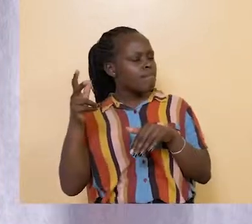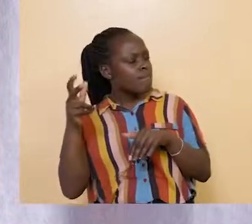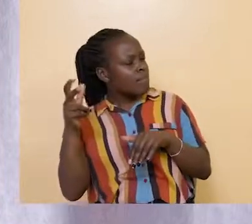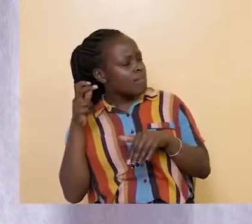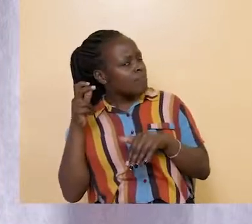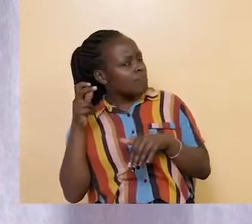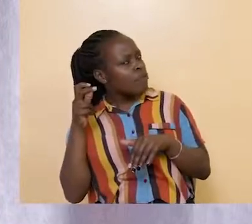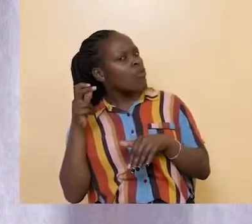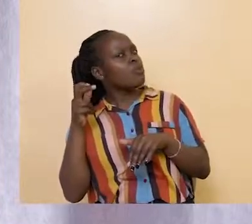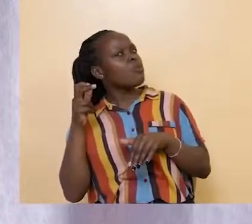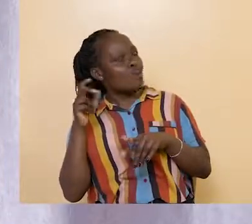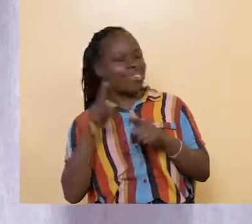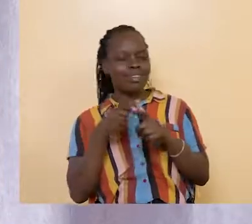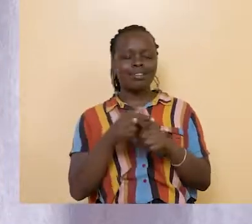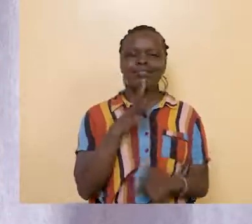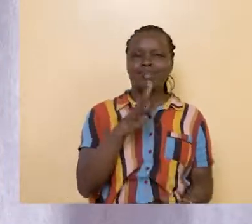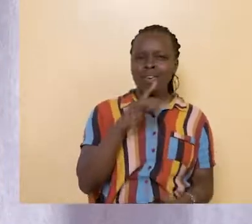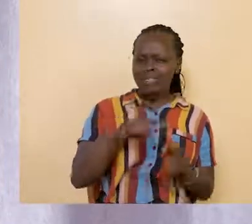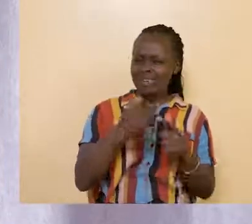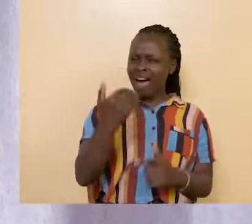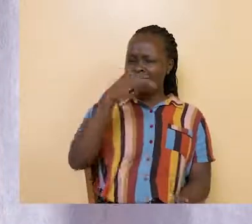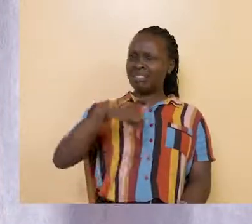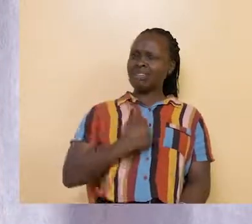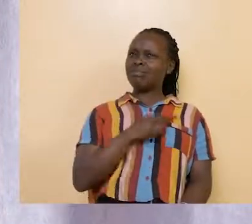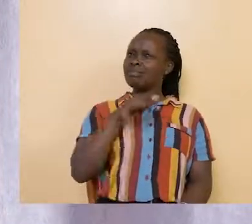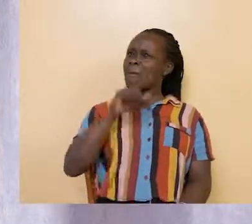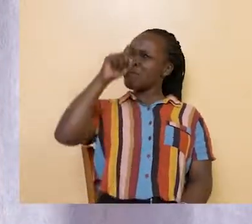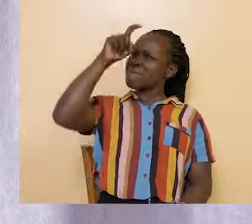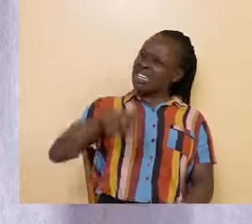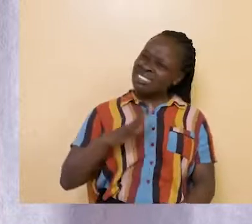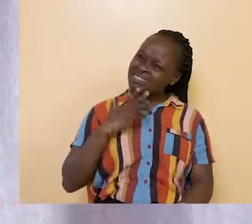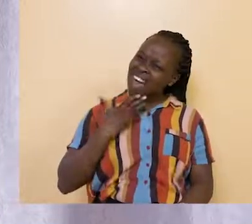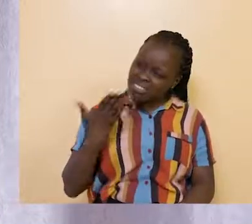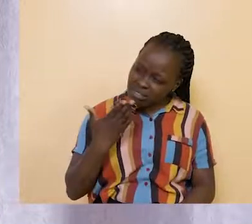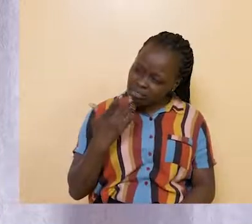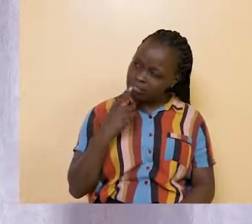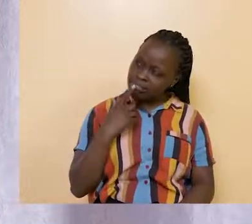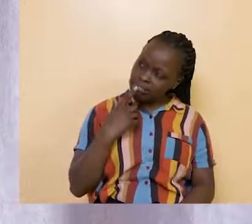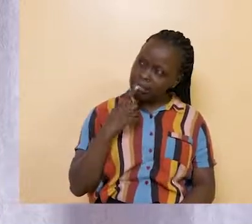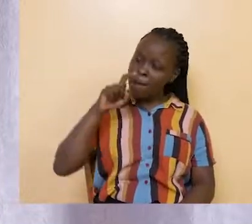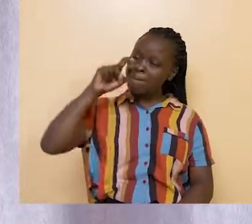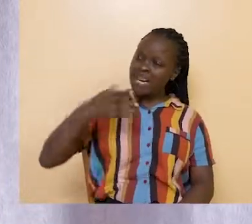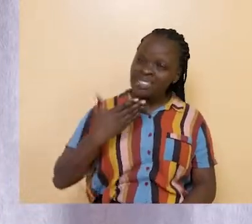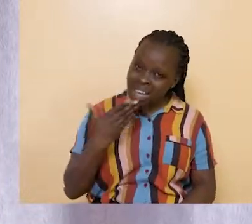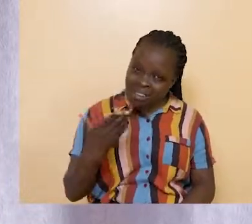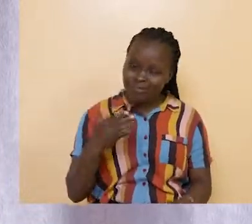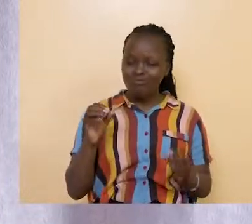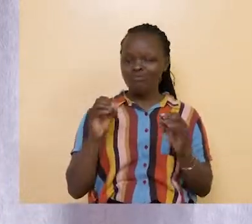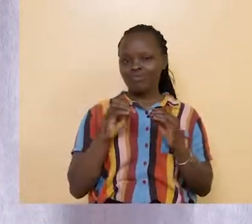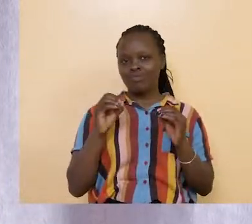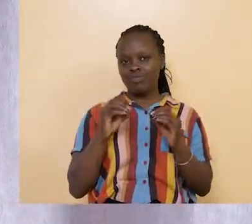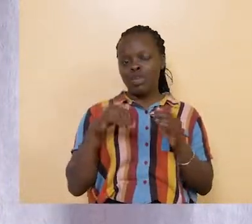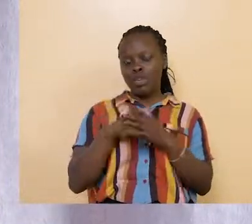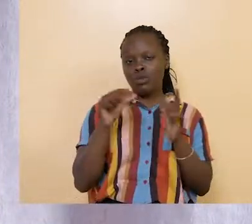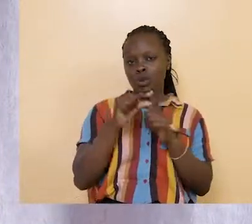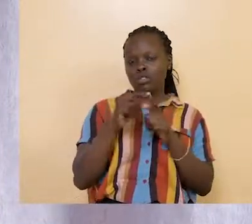hear what's really being said and to even ask yourself, do I really need to say something? Must I respond to everything that's thrown in my way?